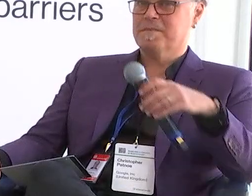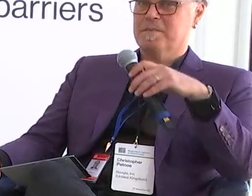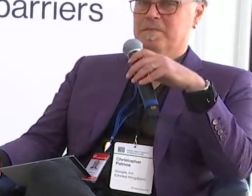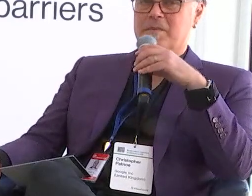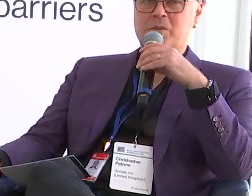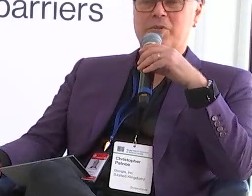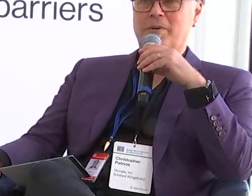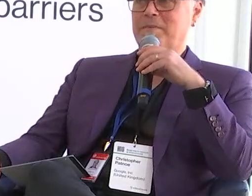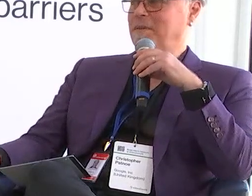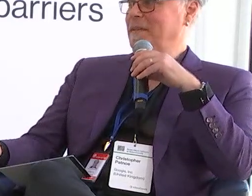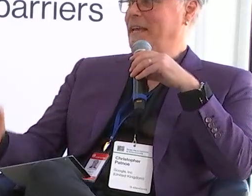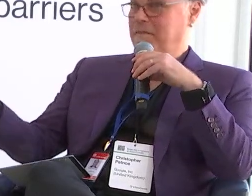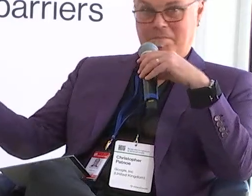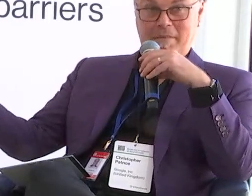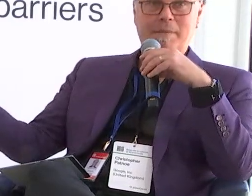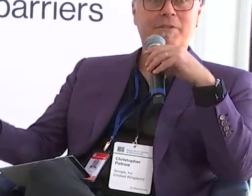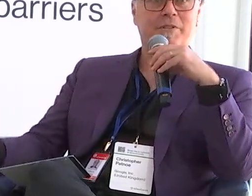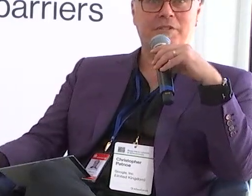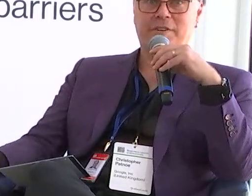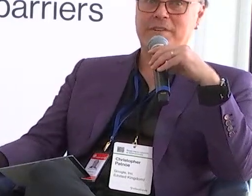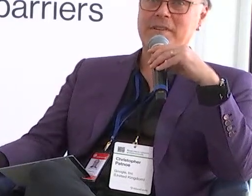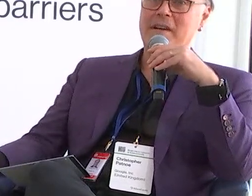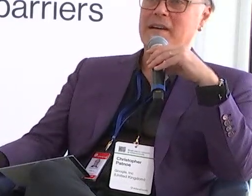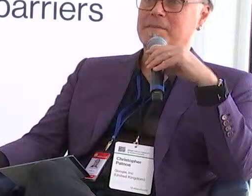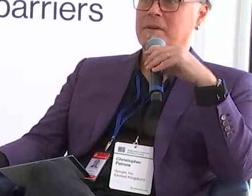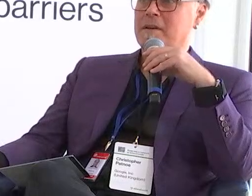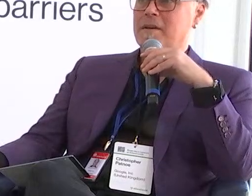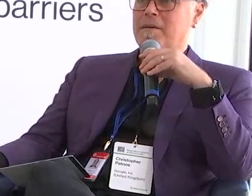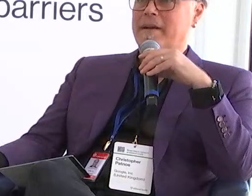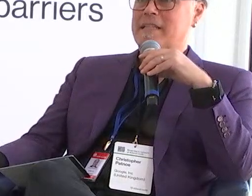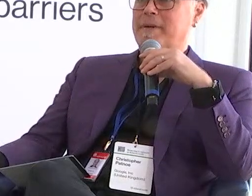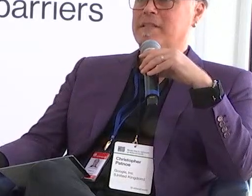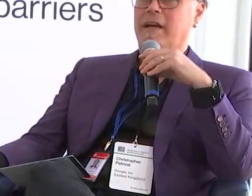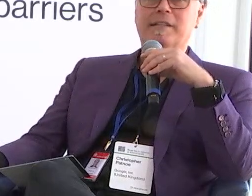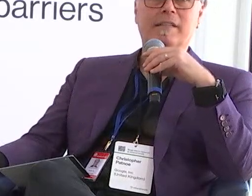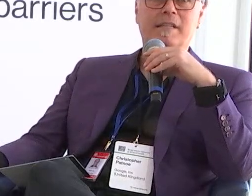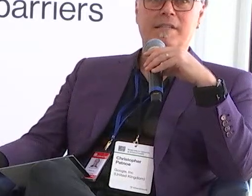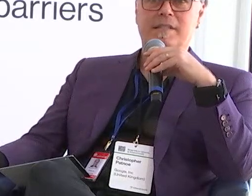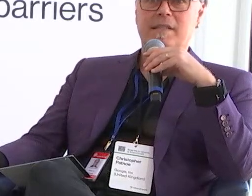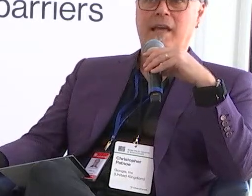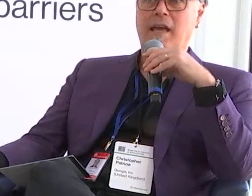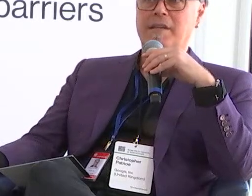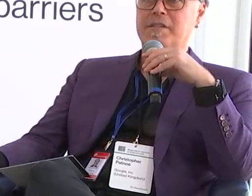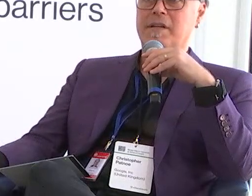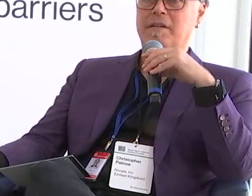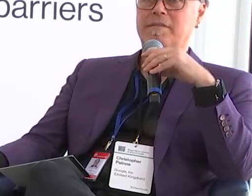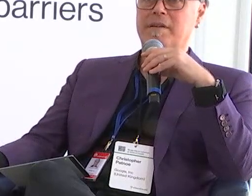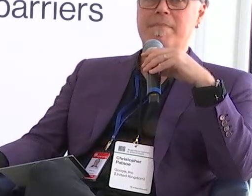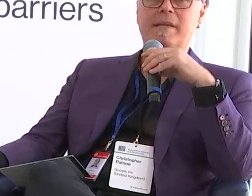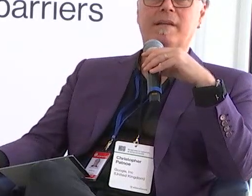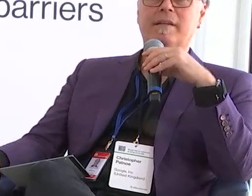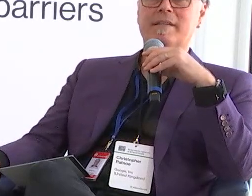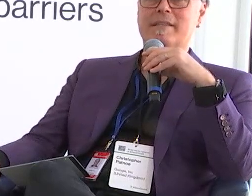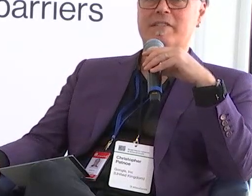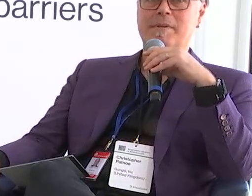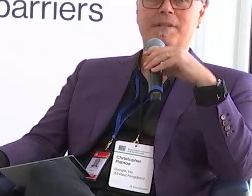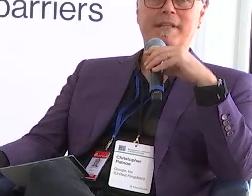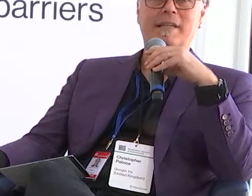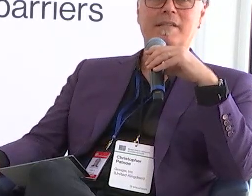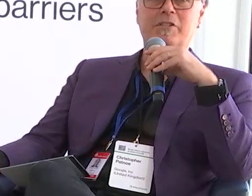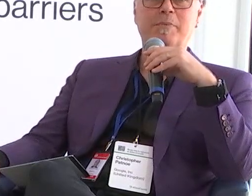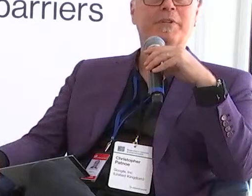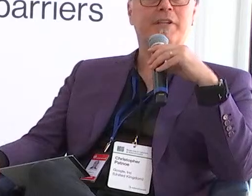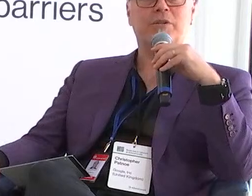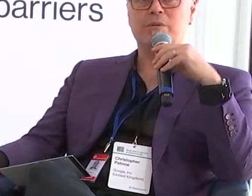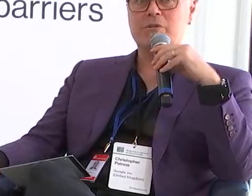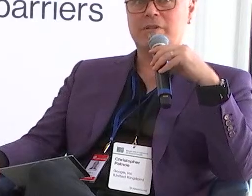yourself? Sure. Well, again, my name is Christopher. I guess my title is Head of EMEA Accessibility